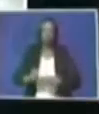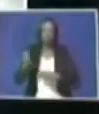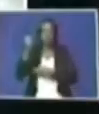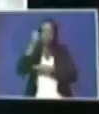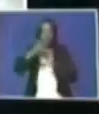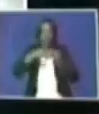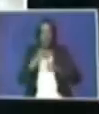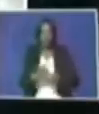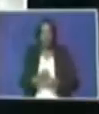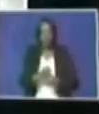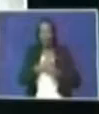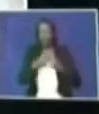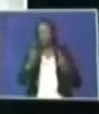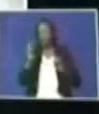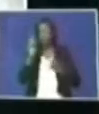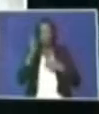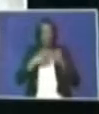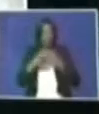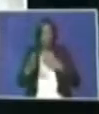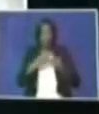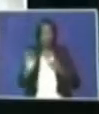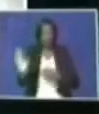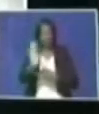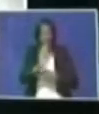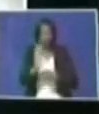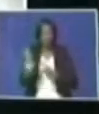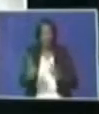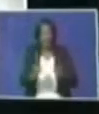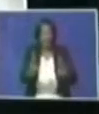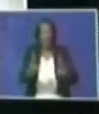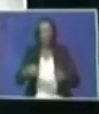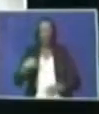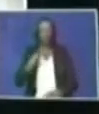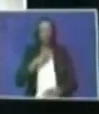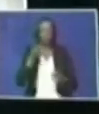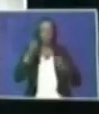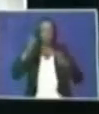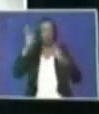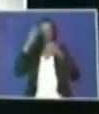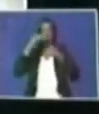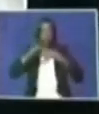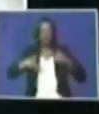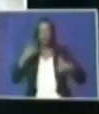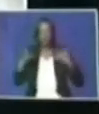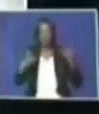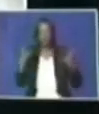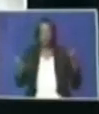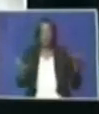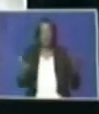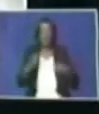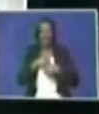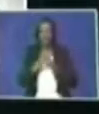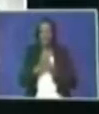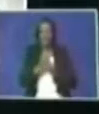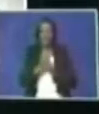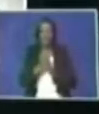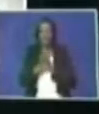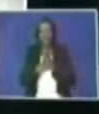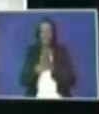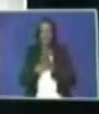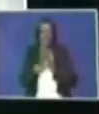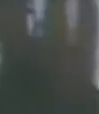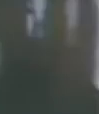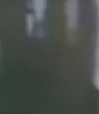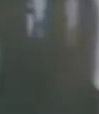year. So whatever your plans are for this New Year's Eve, we just hope that you enjoy and make it a splash into